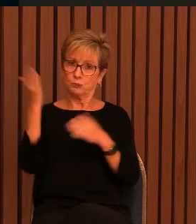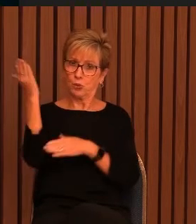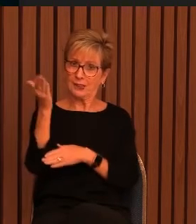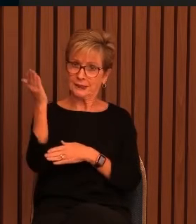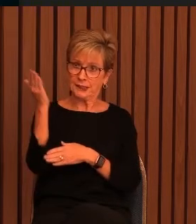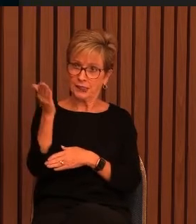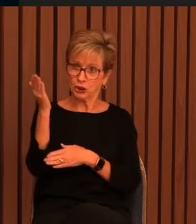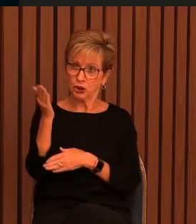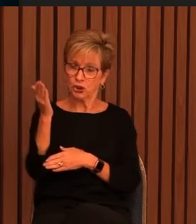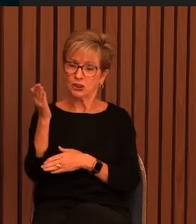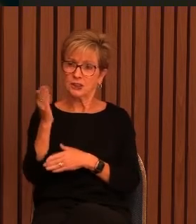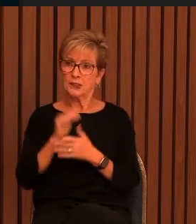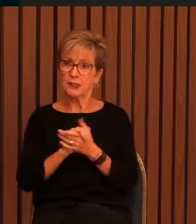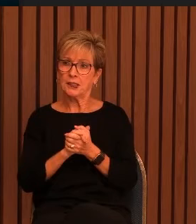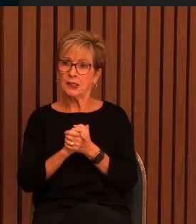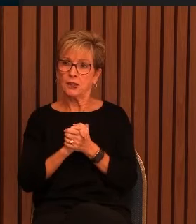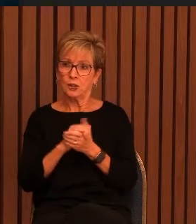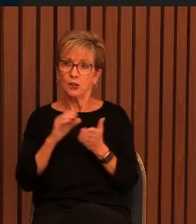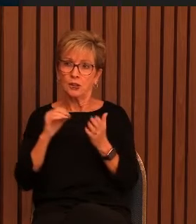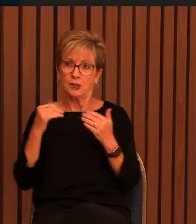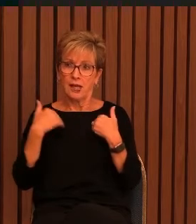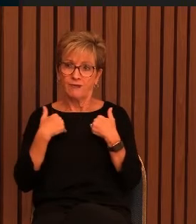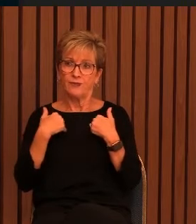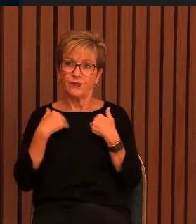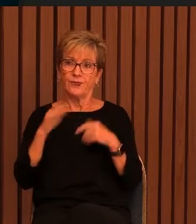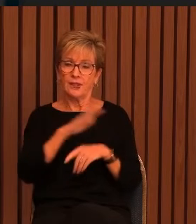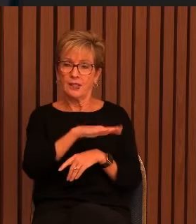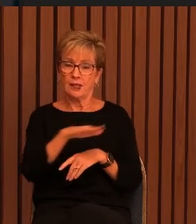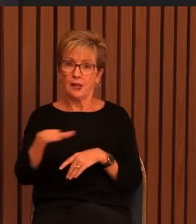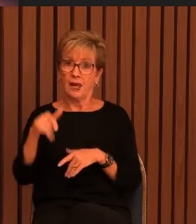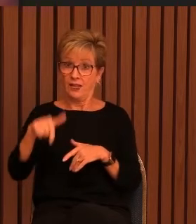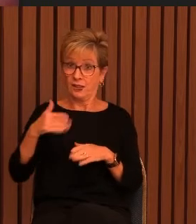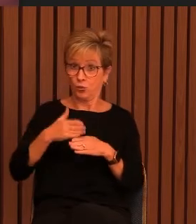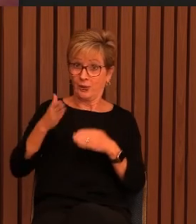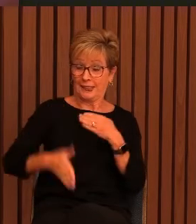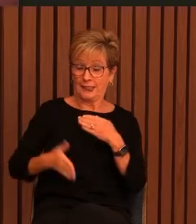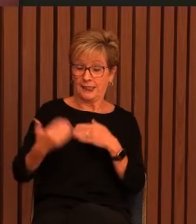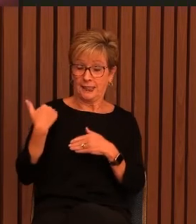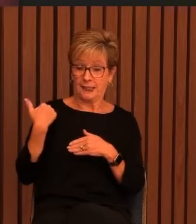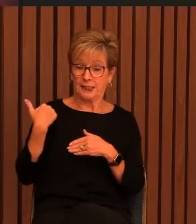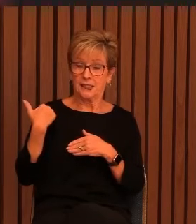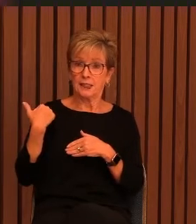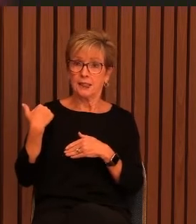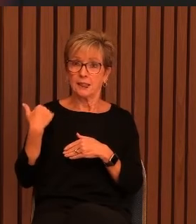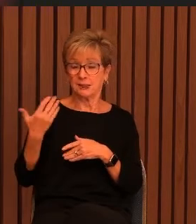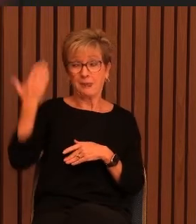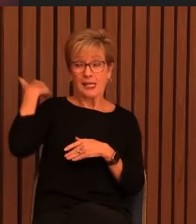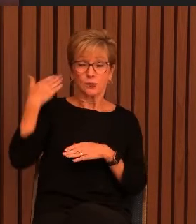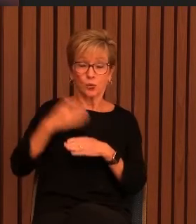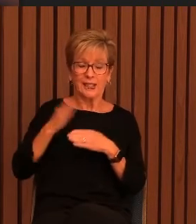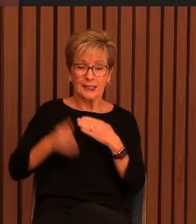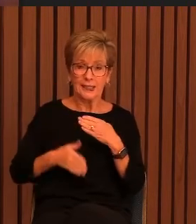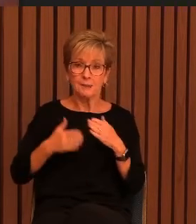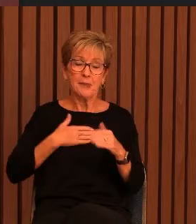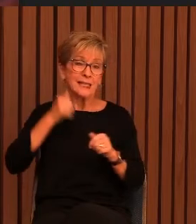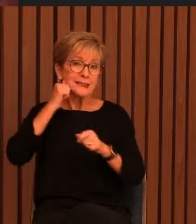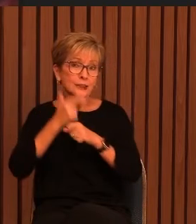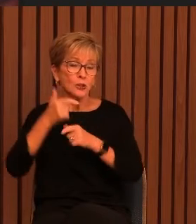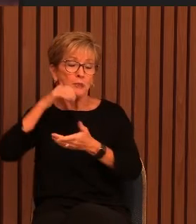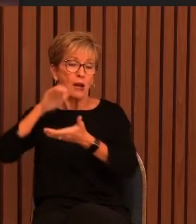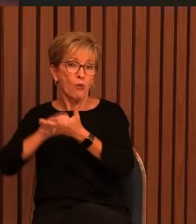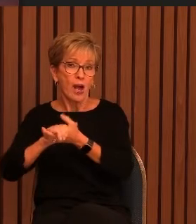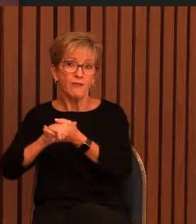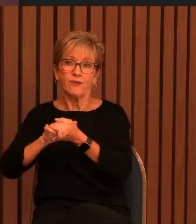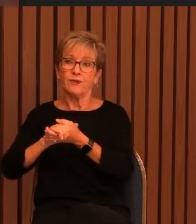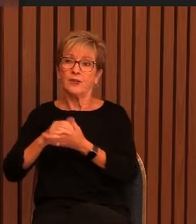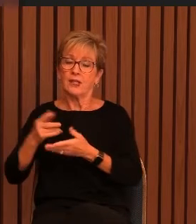walked around during our break. And this weekend, this past weekend, my sister and my wife were